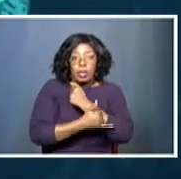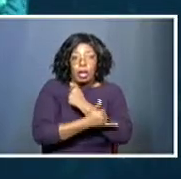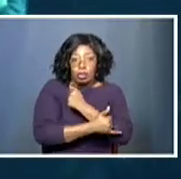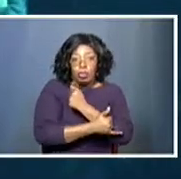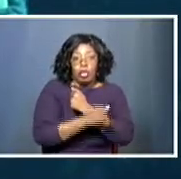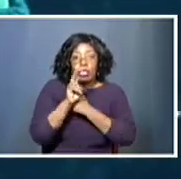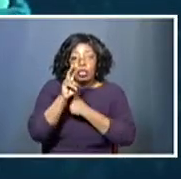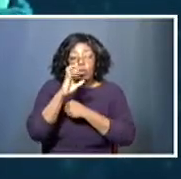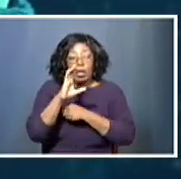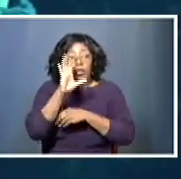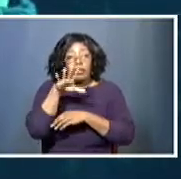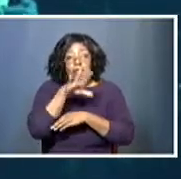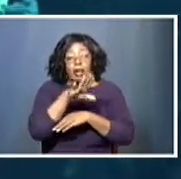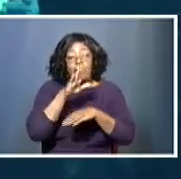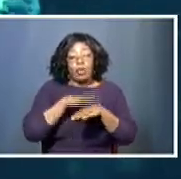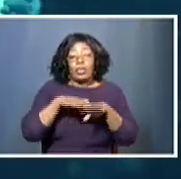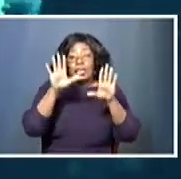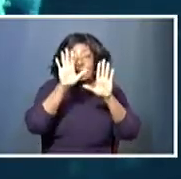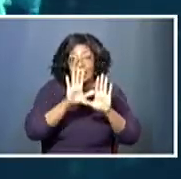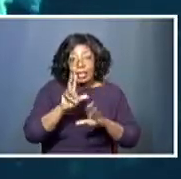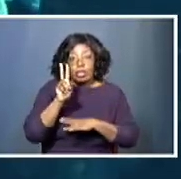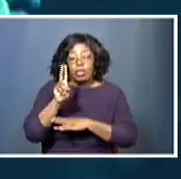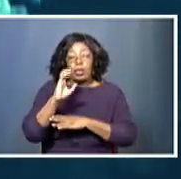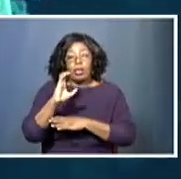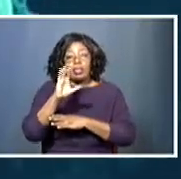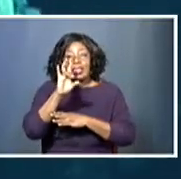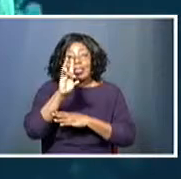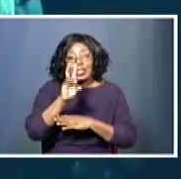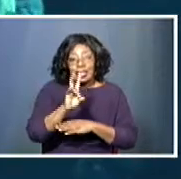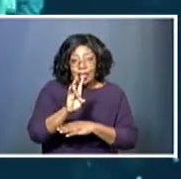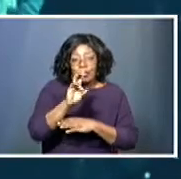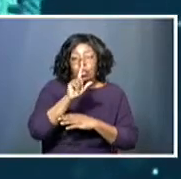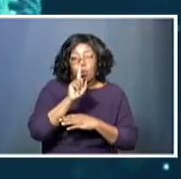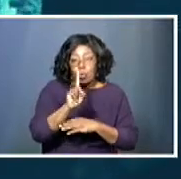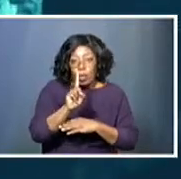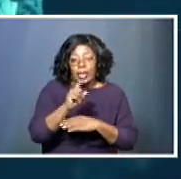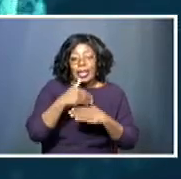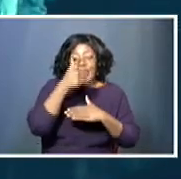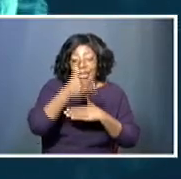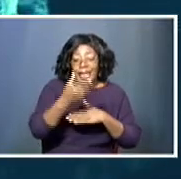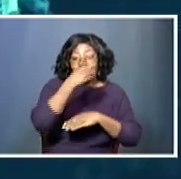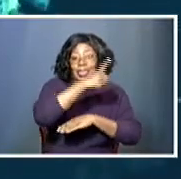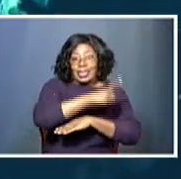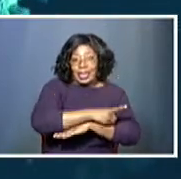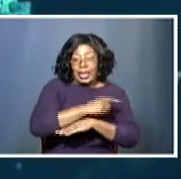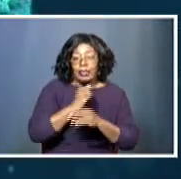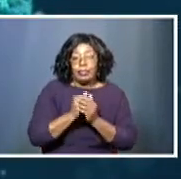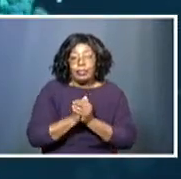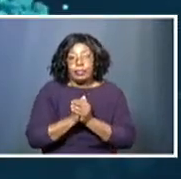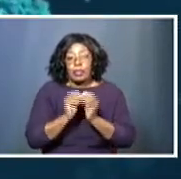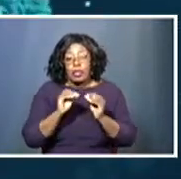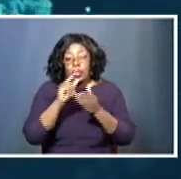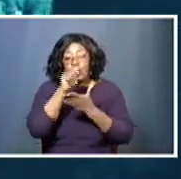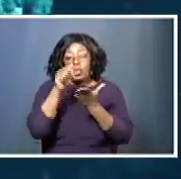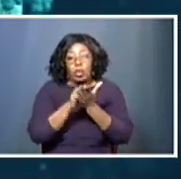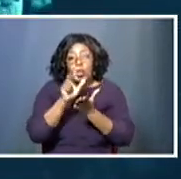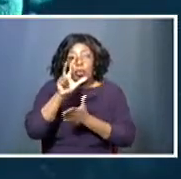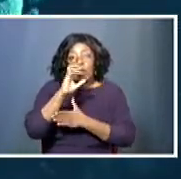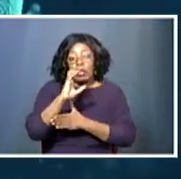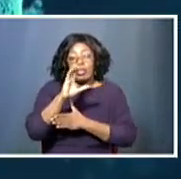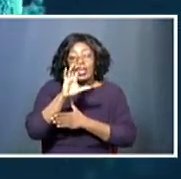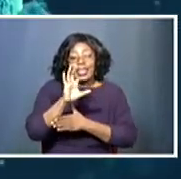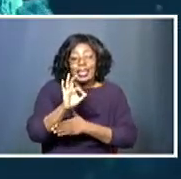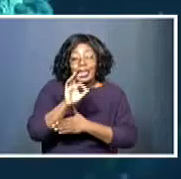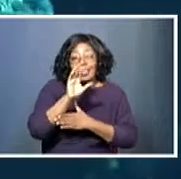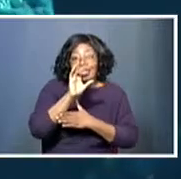count, 255 on Sunday, 271 a day later. A look at demographics puts a total of